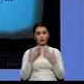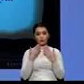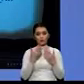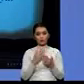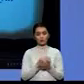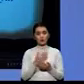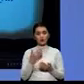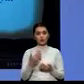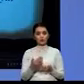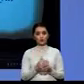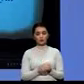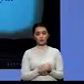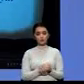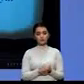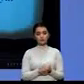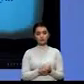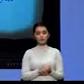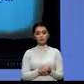o'qidi. Unda